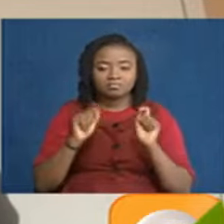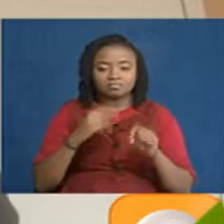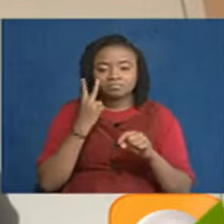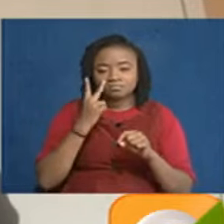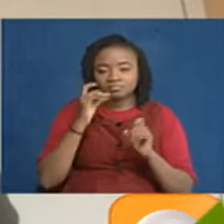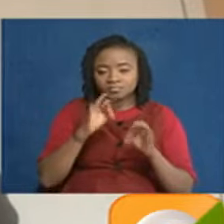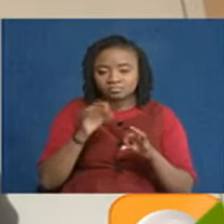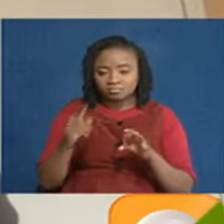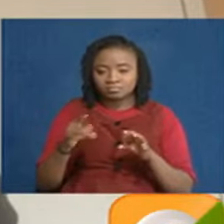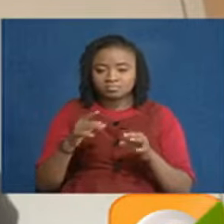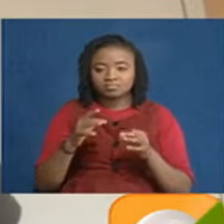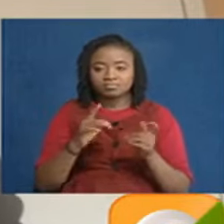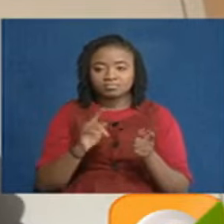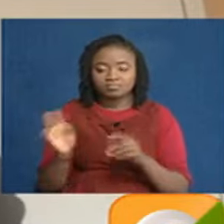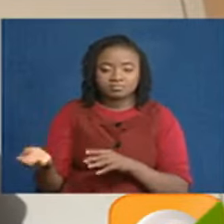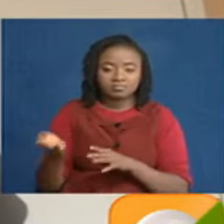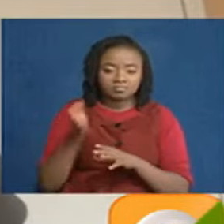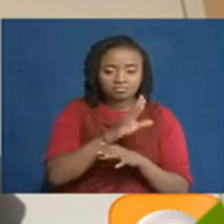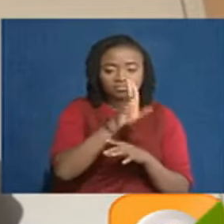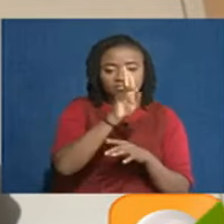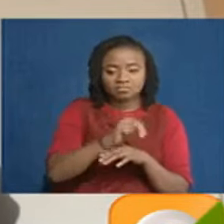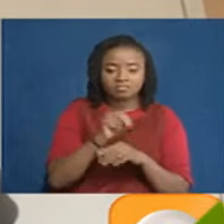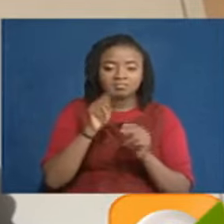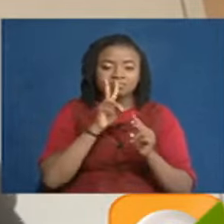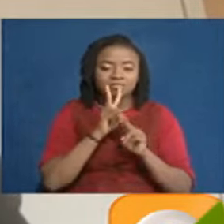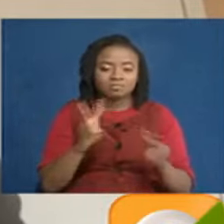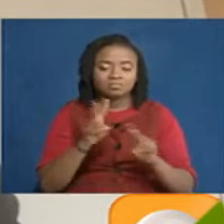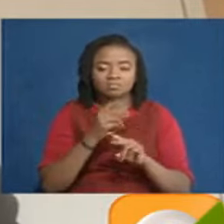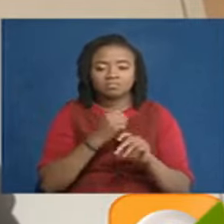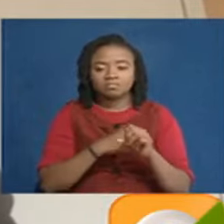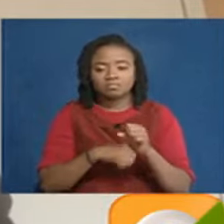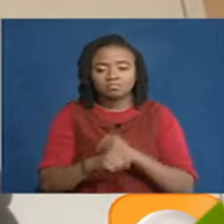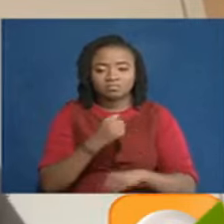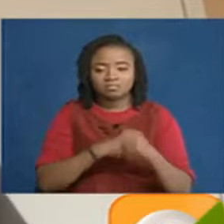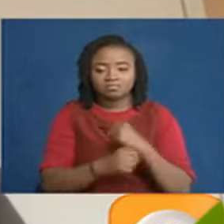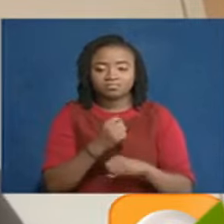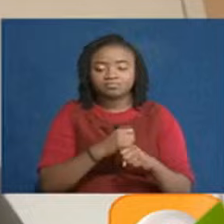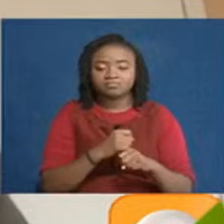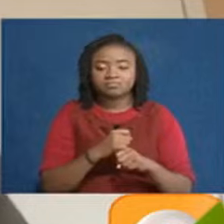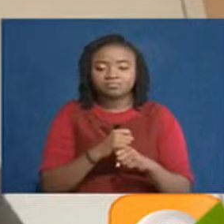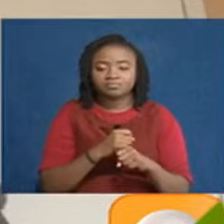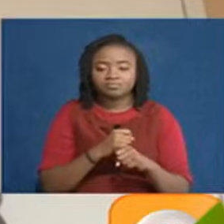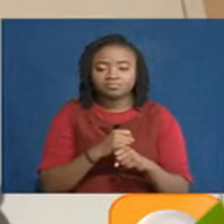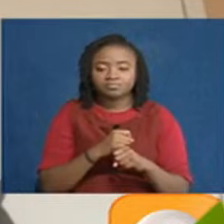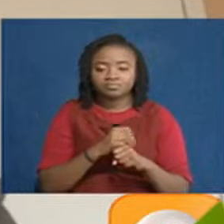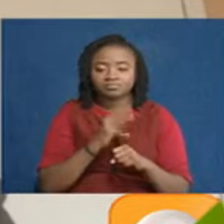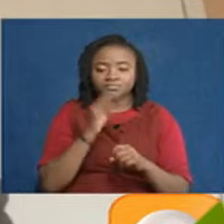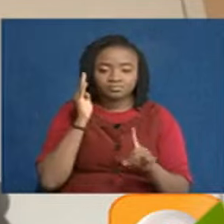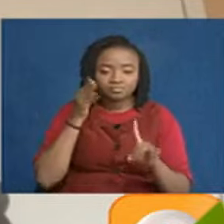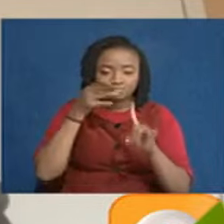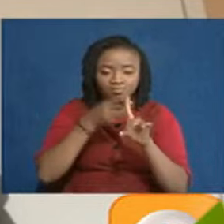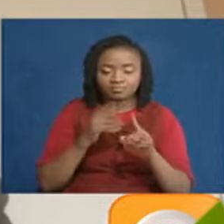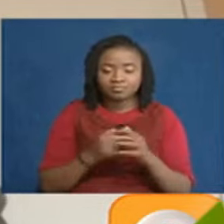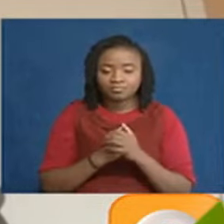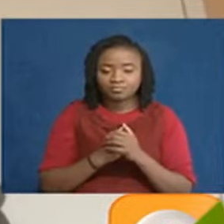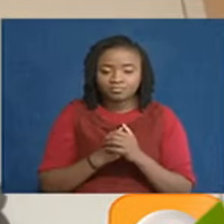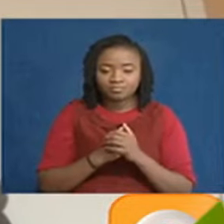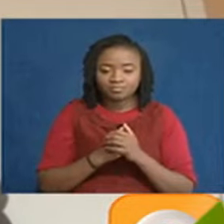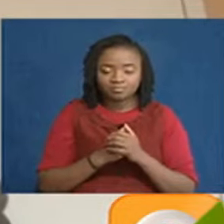rehearted into a UN peacekeeping mission. And just quickly to be aware, the last UN peacekeeping mission to